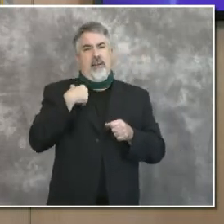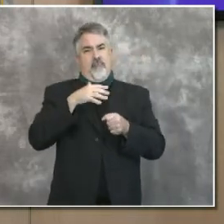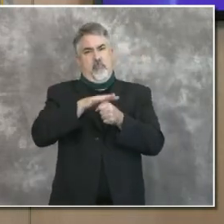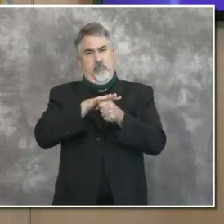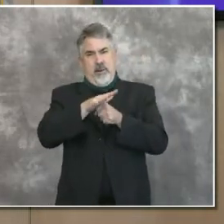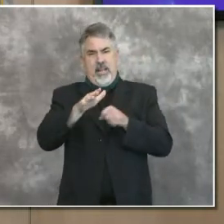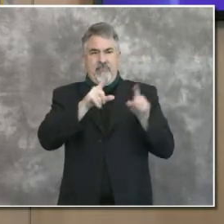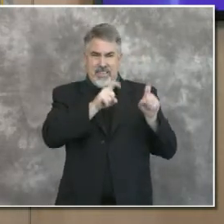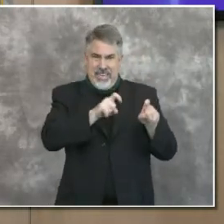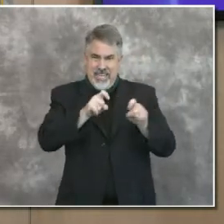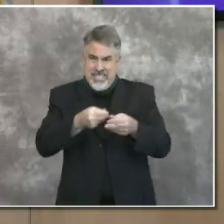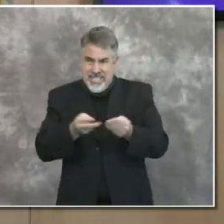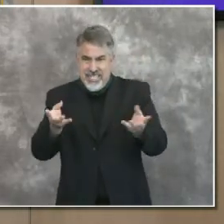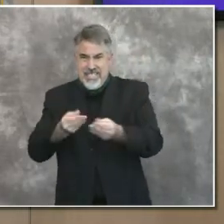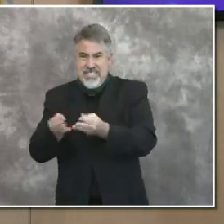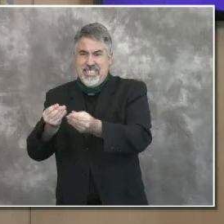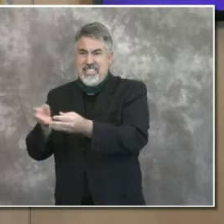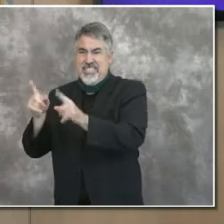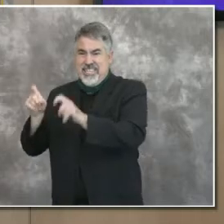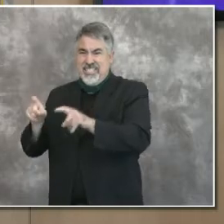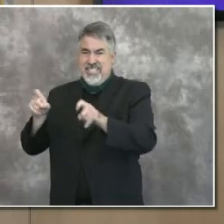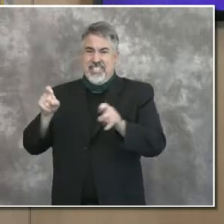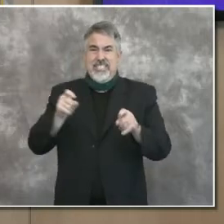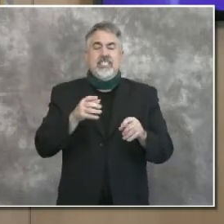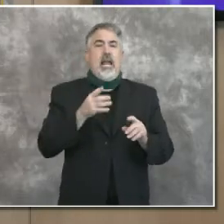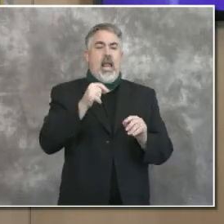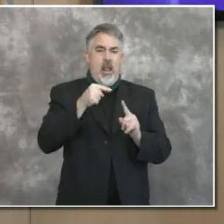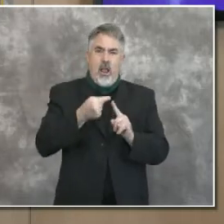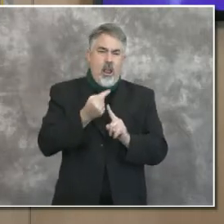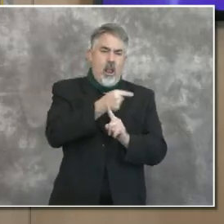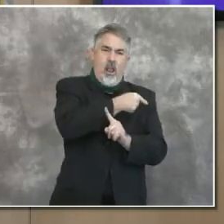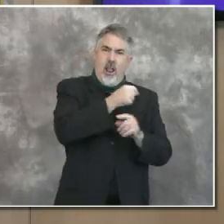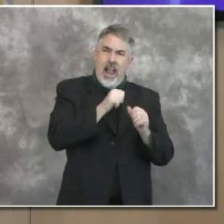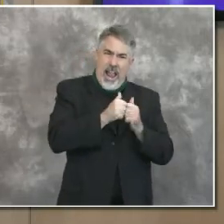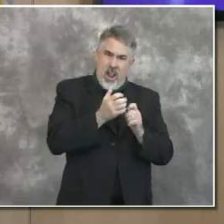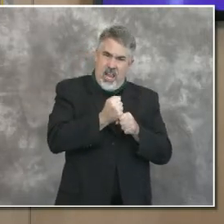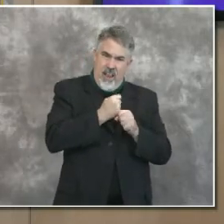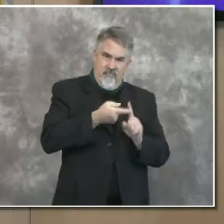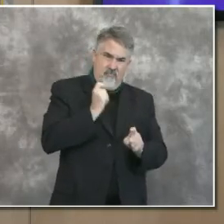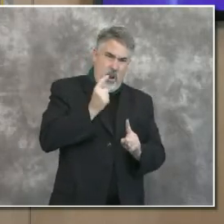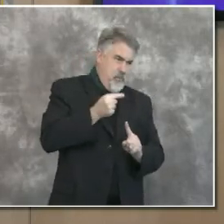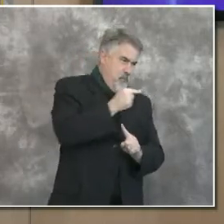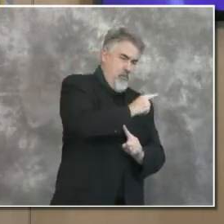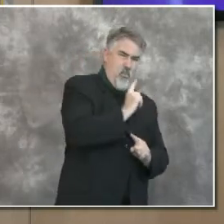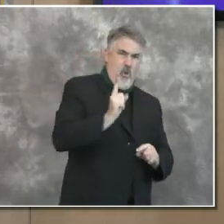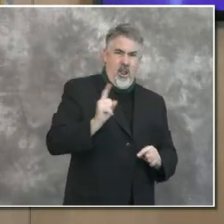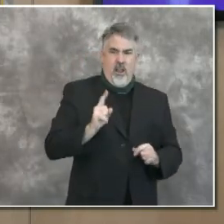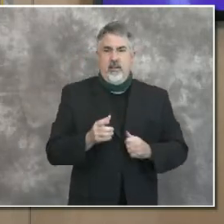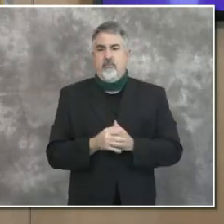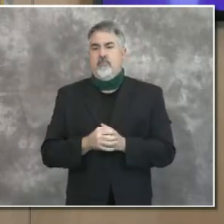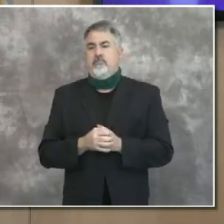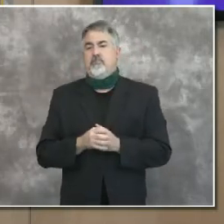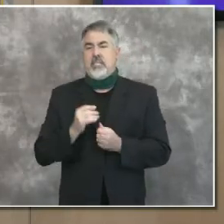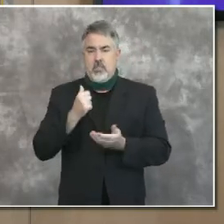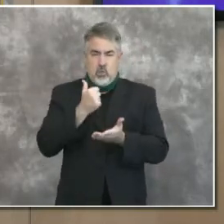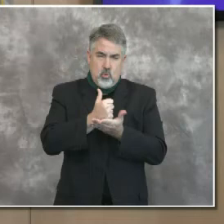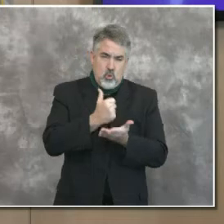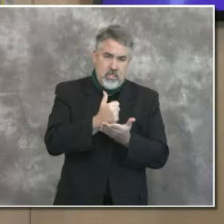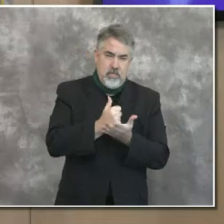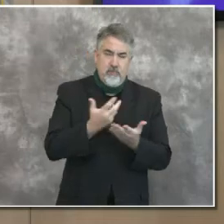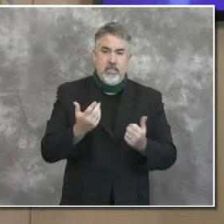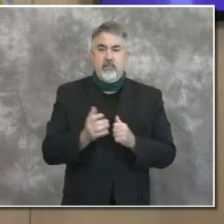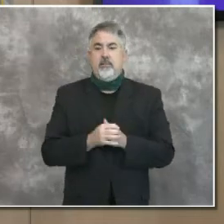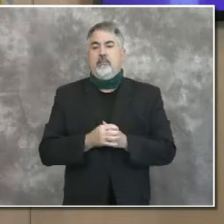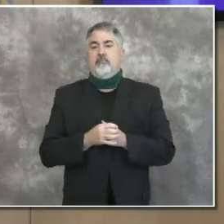testing, tracing, and treatment. We are very focused on meeting this challenge in San Diego County. Our ability to provide